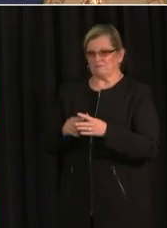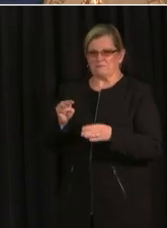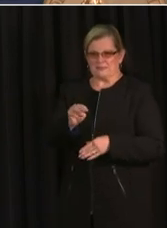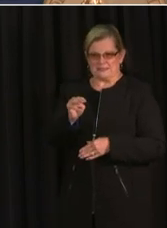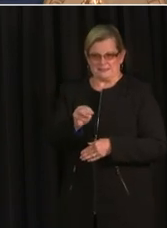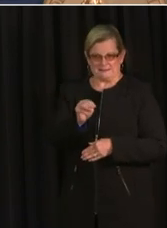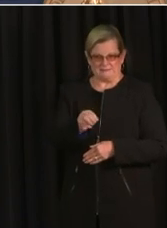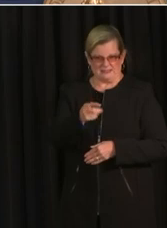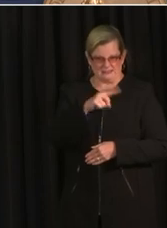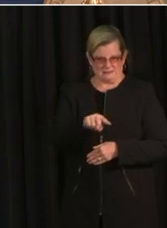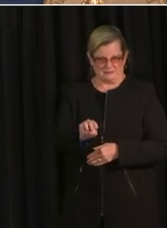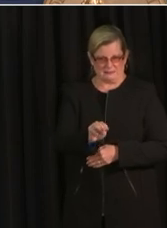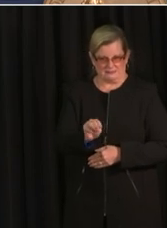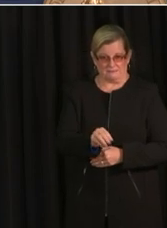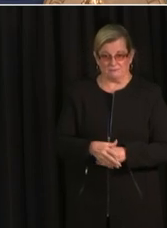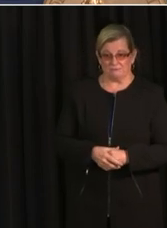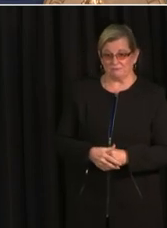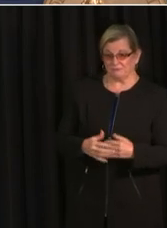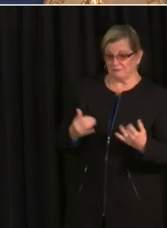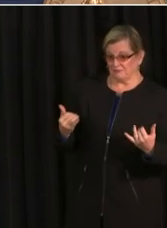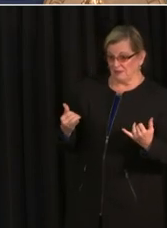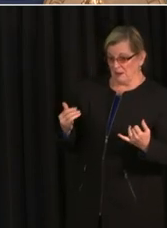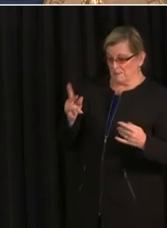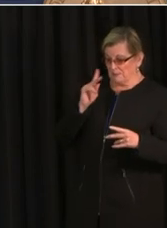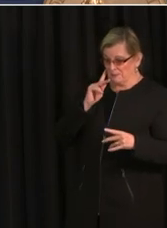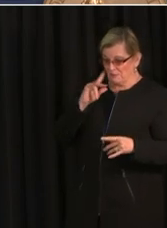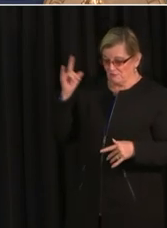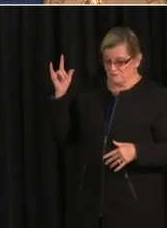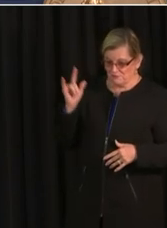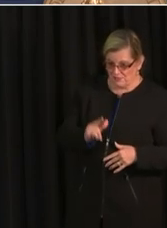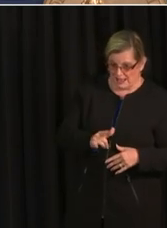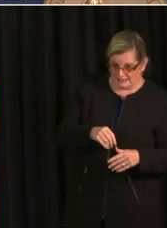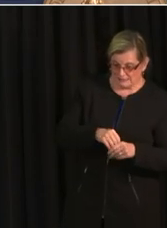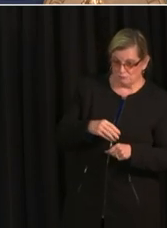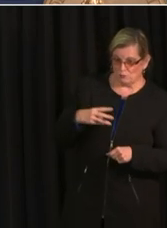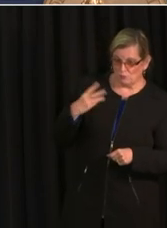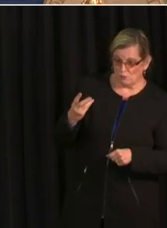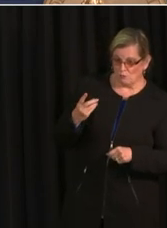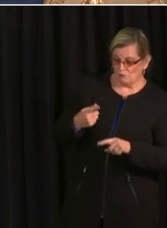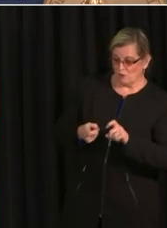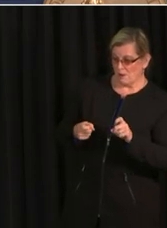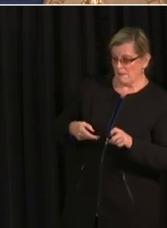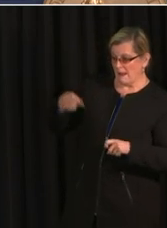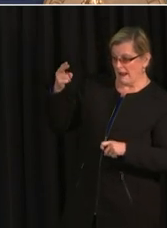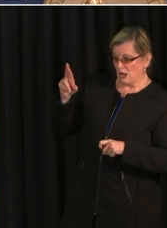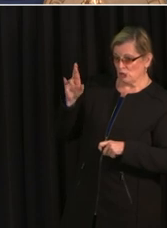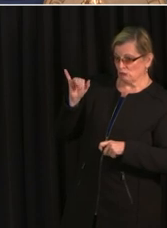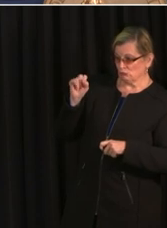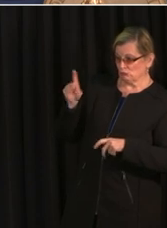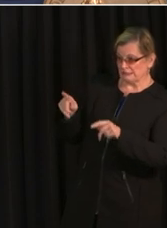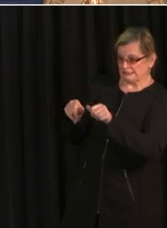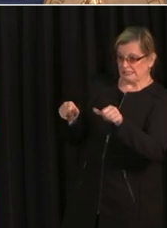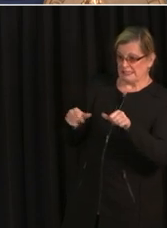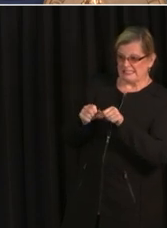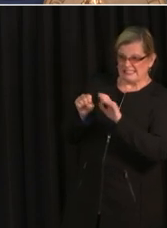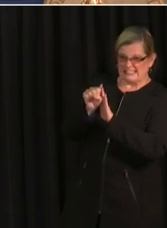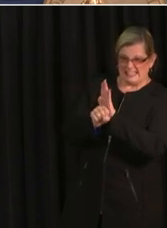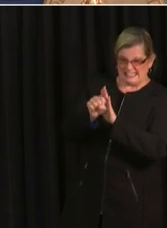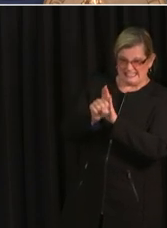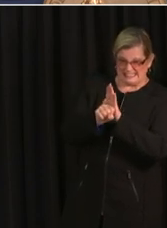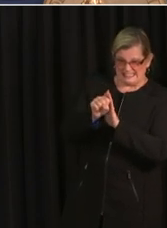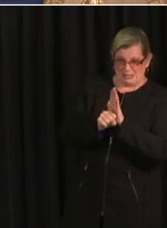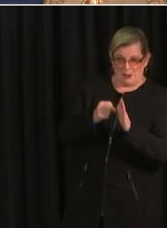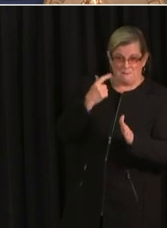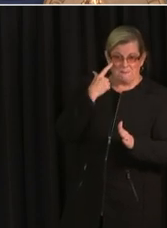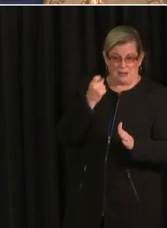Additionally, if people come into Washington from a high-risk area because they are